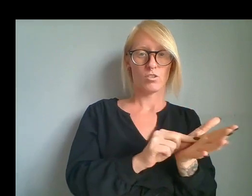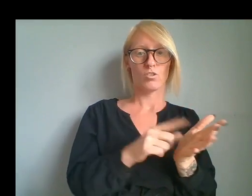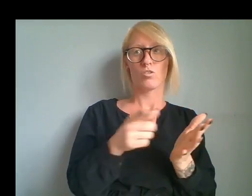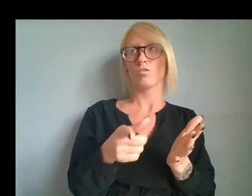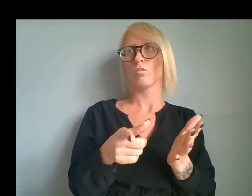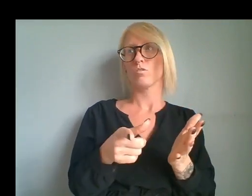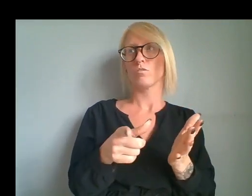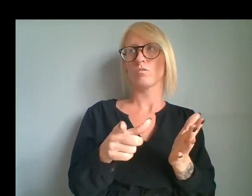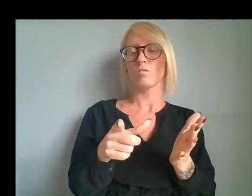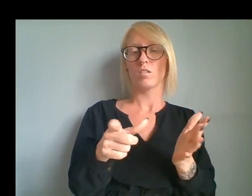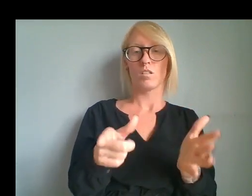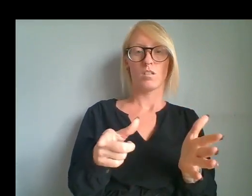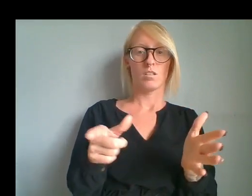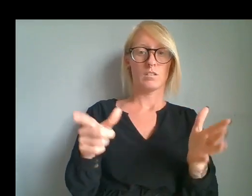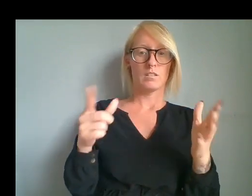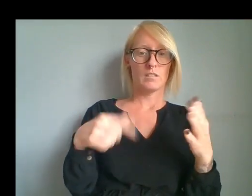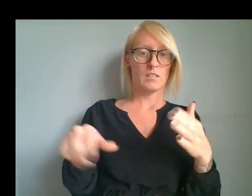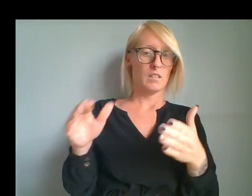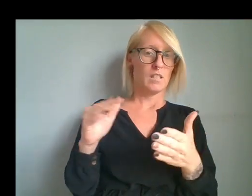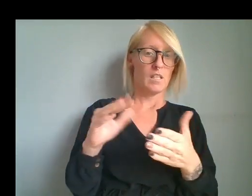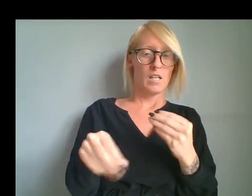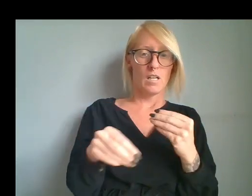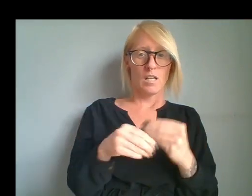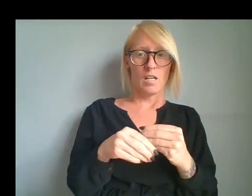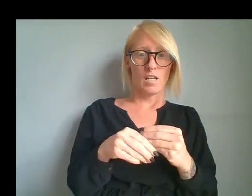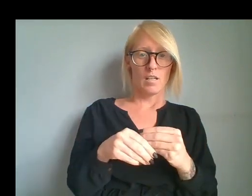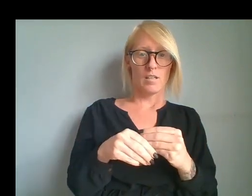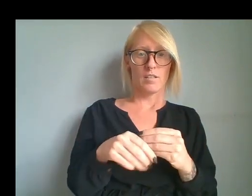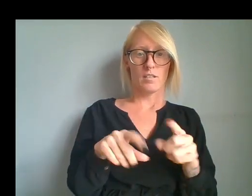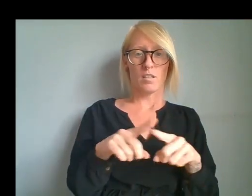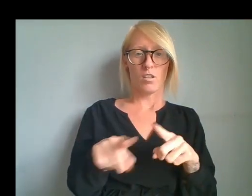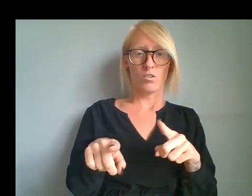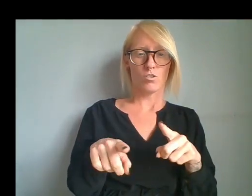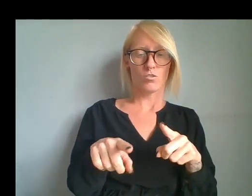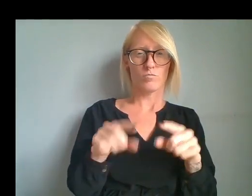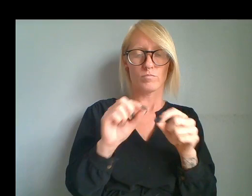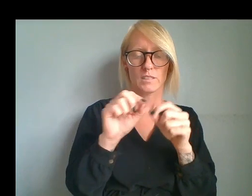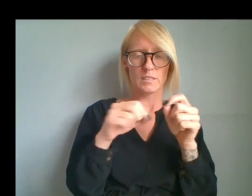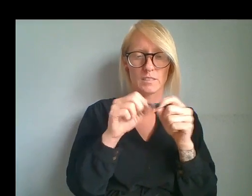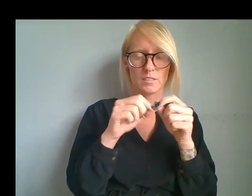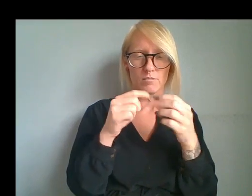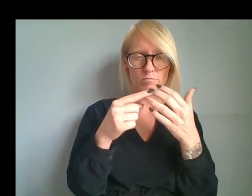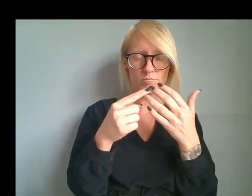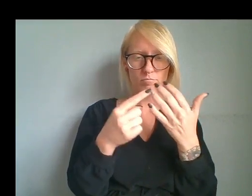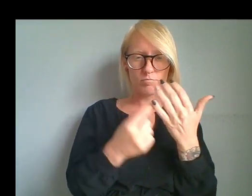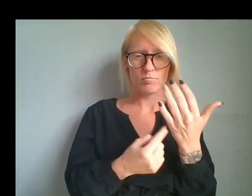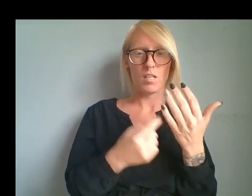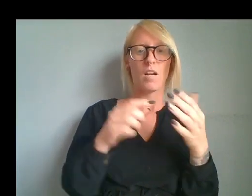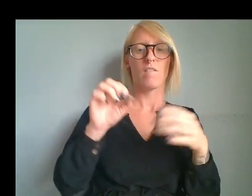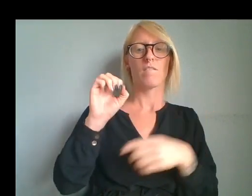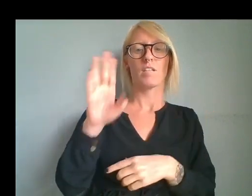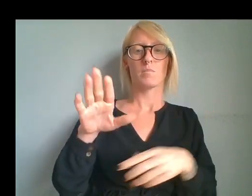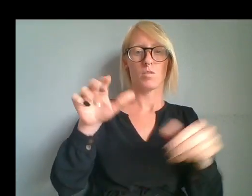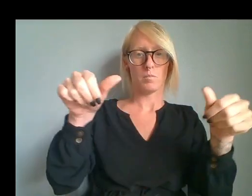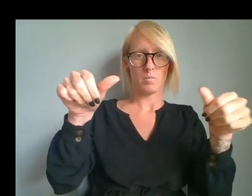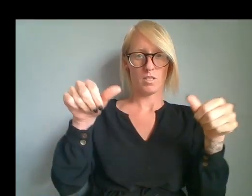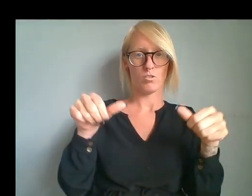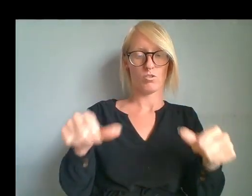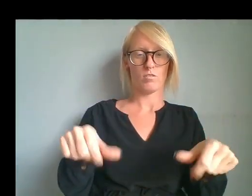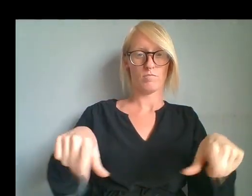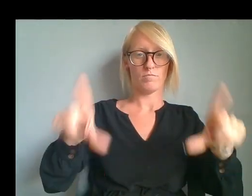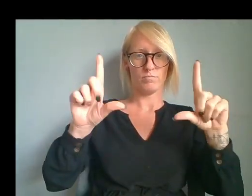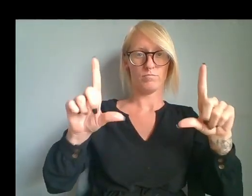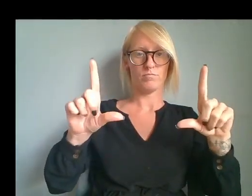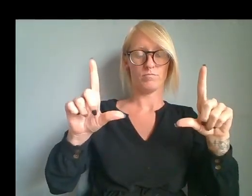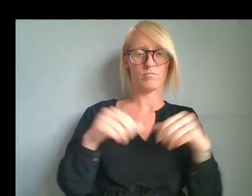you can do a little more, I think, customization of Facebook pages that I've found.